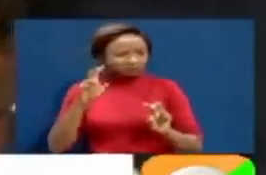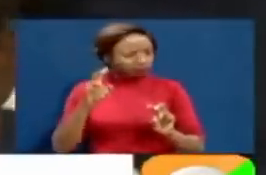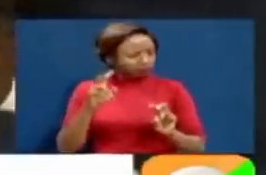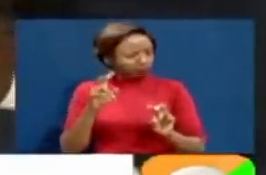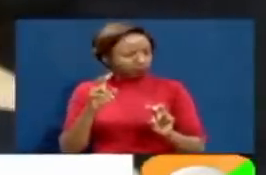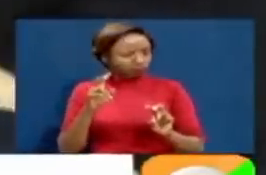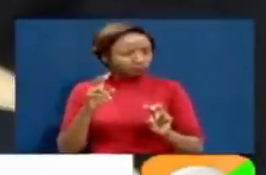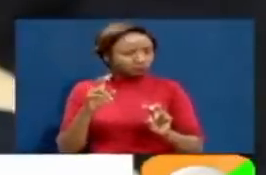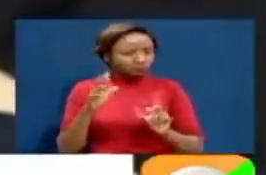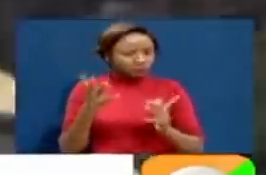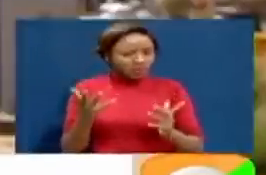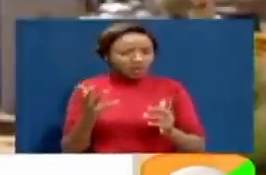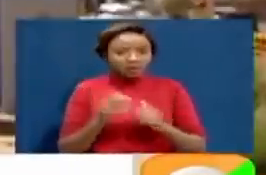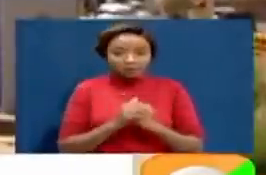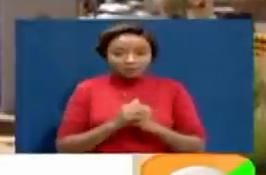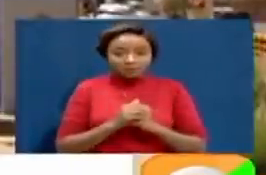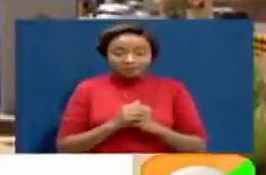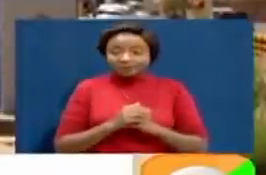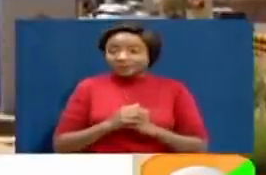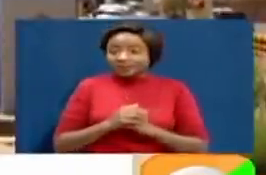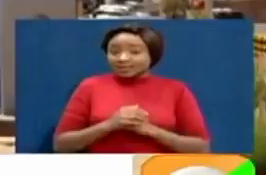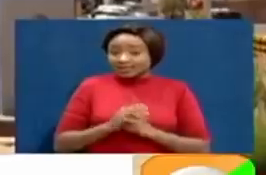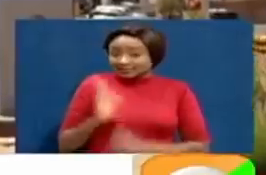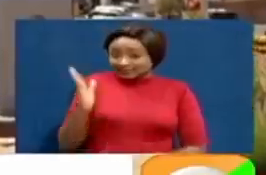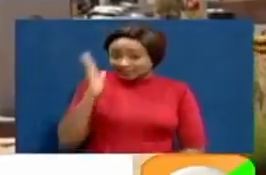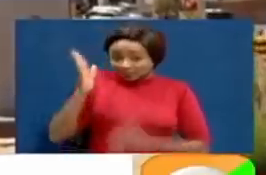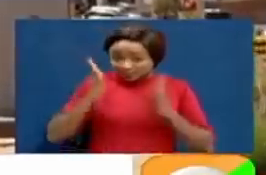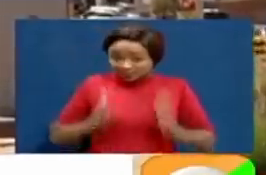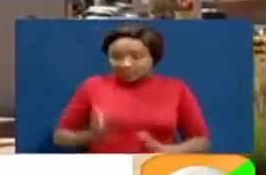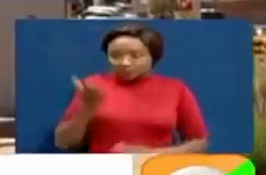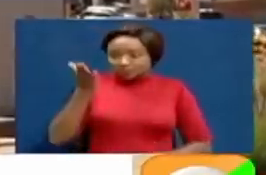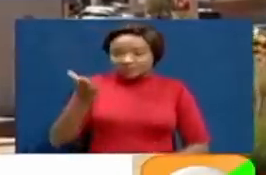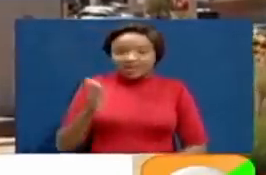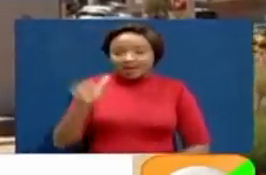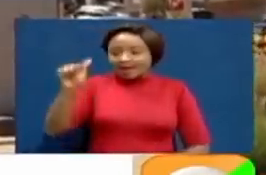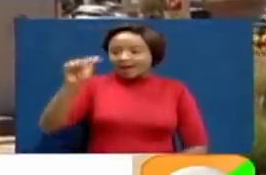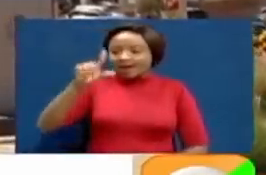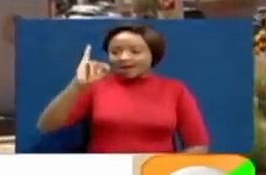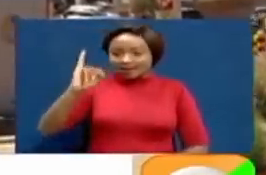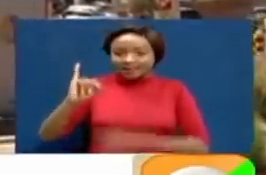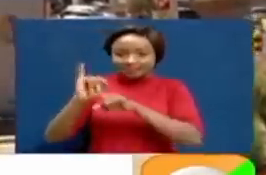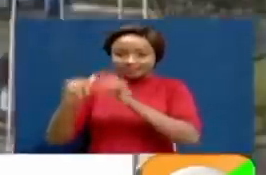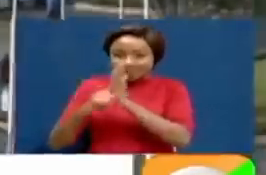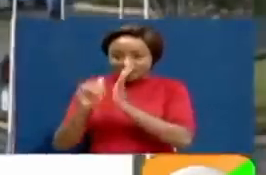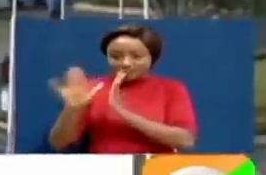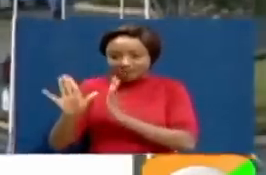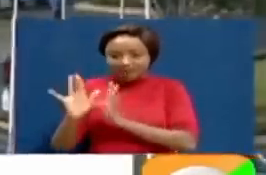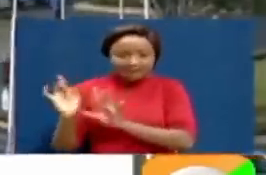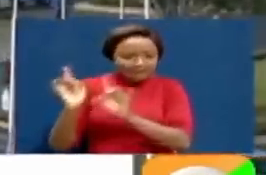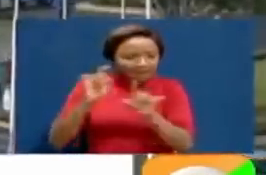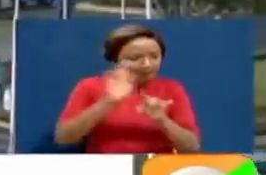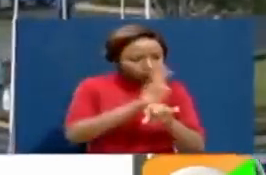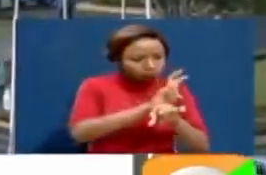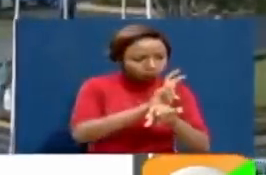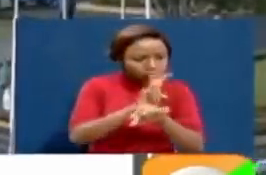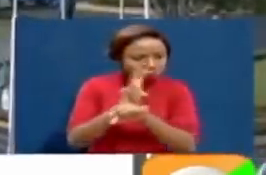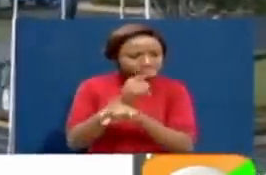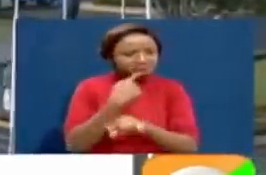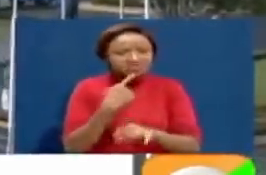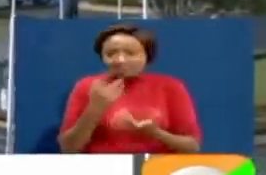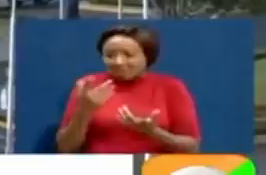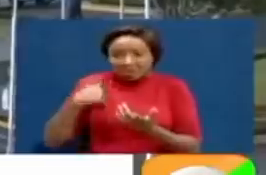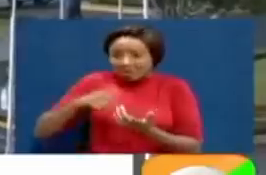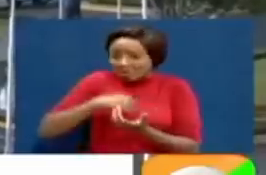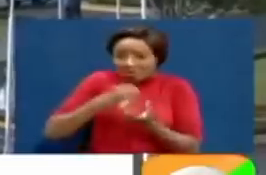security agent, was among officials at the Juliet Bay who found the arrival suspect. He says they had not